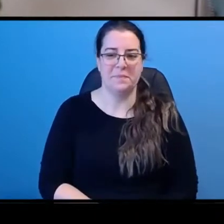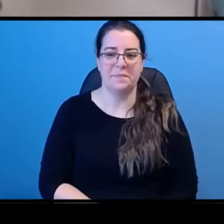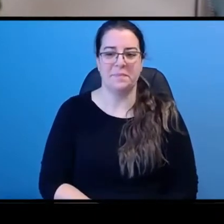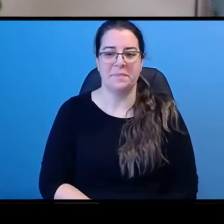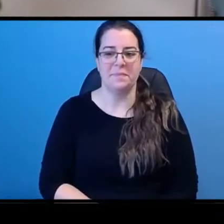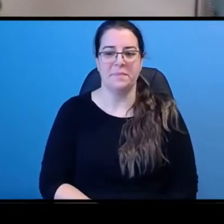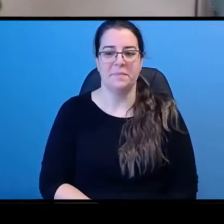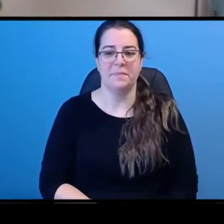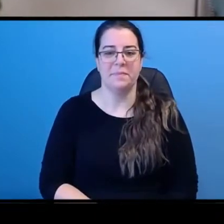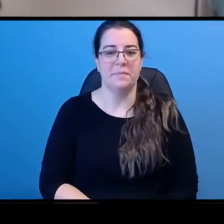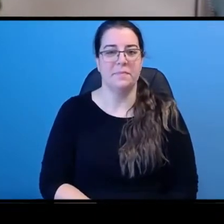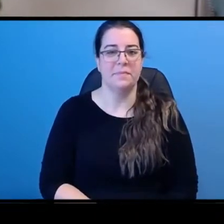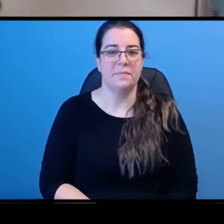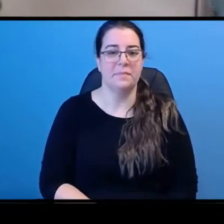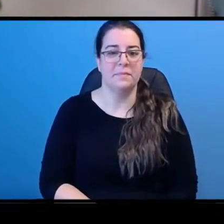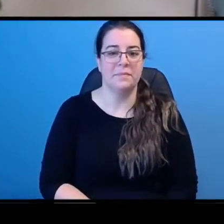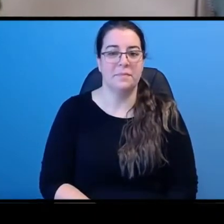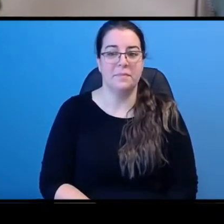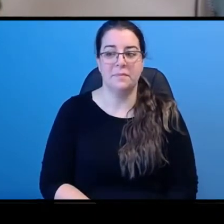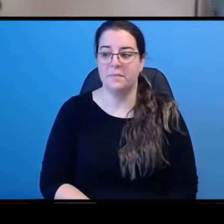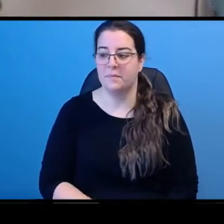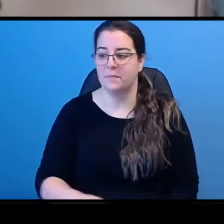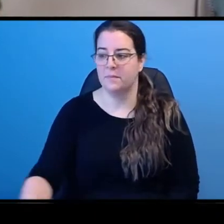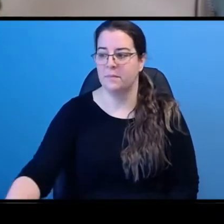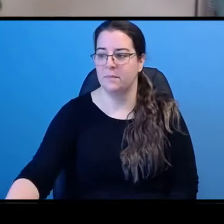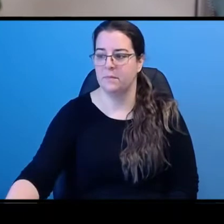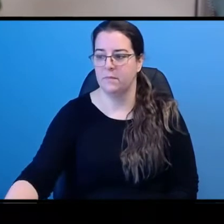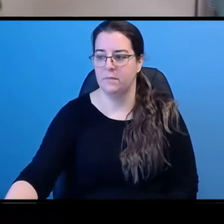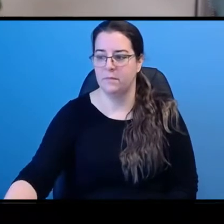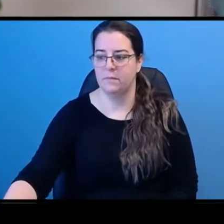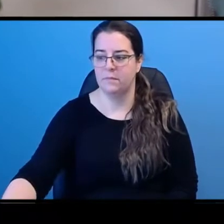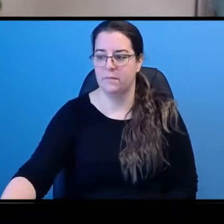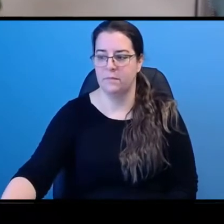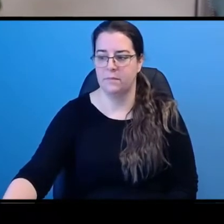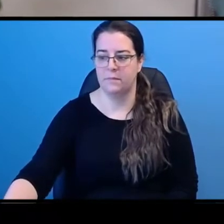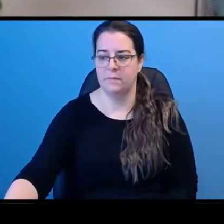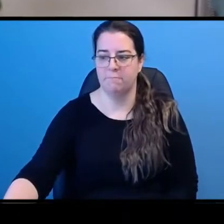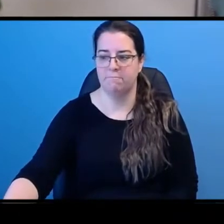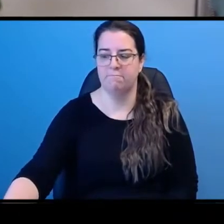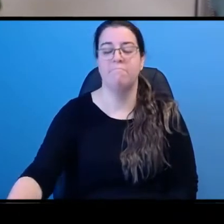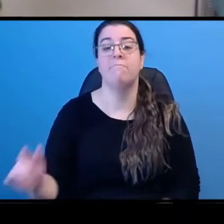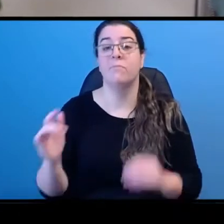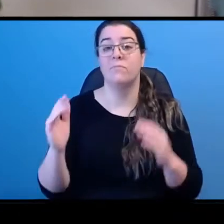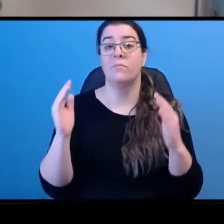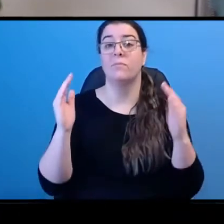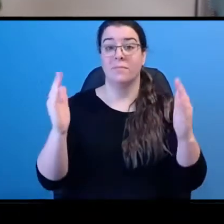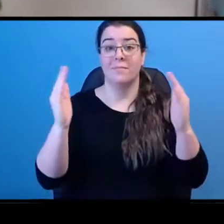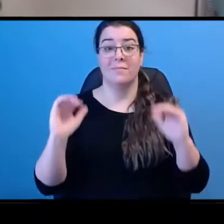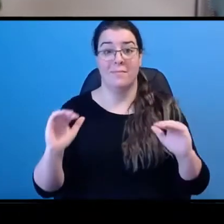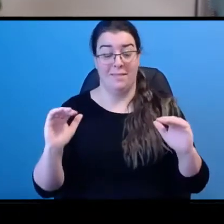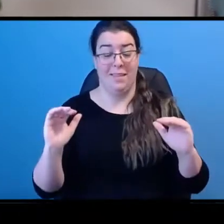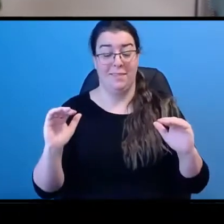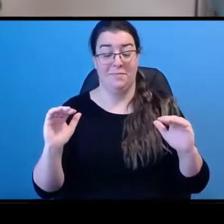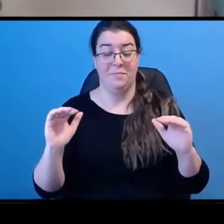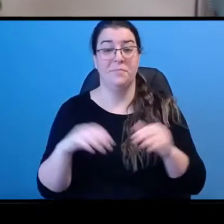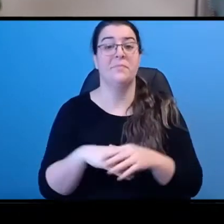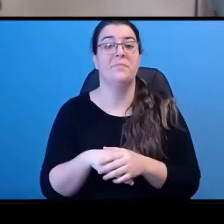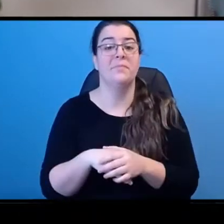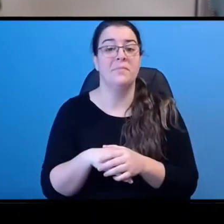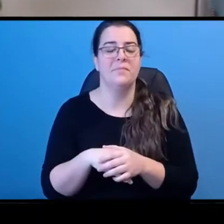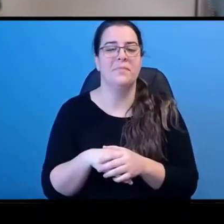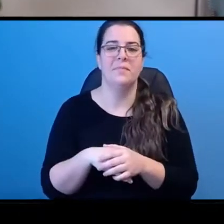I think, the one that I struggle with a lot, is talk to your